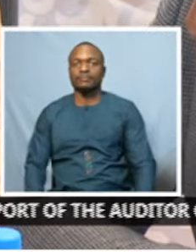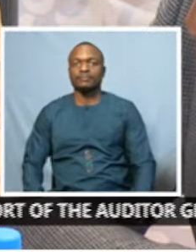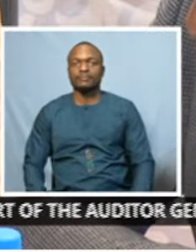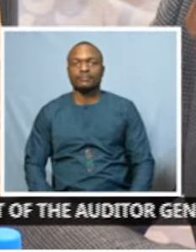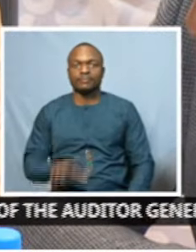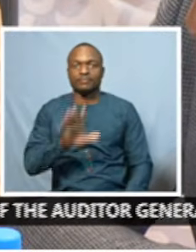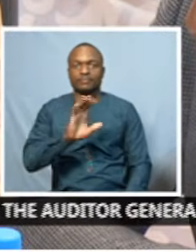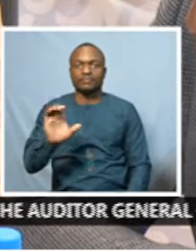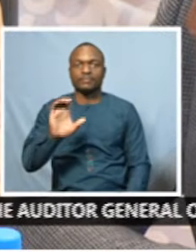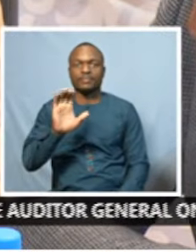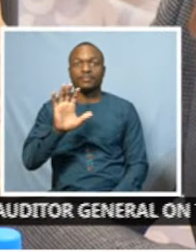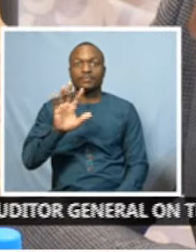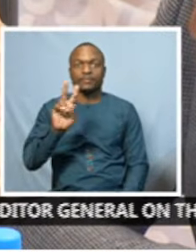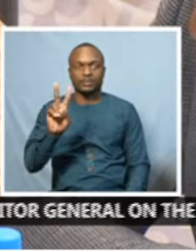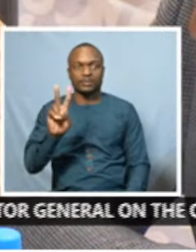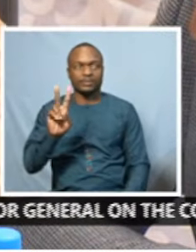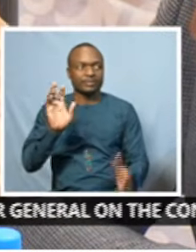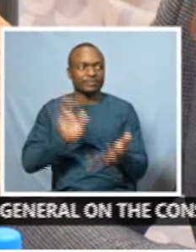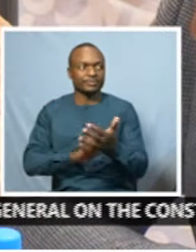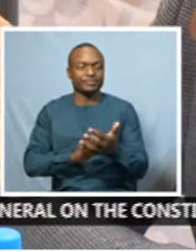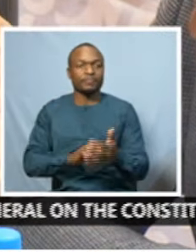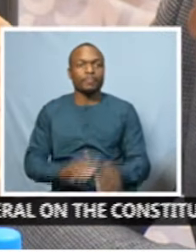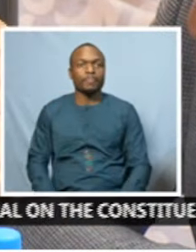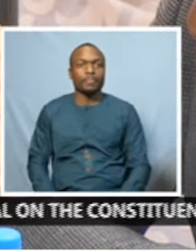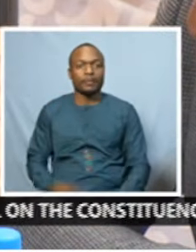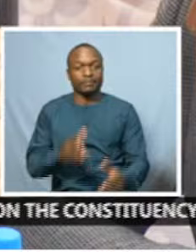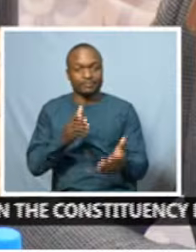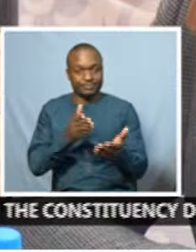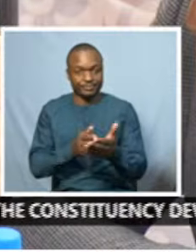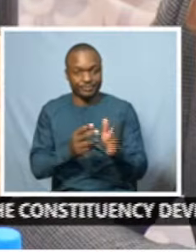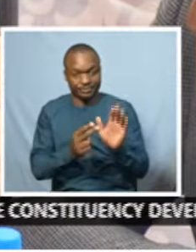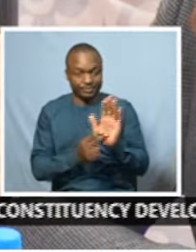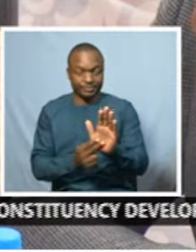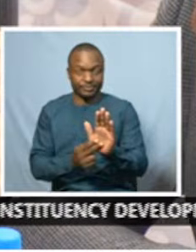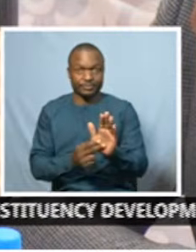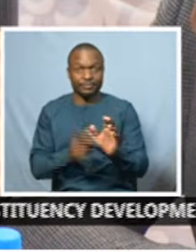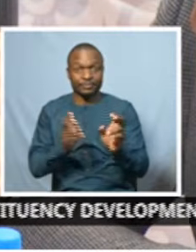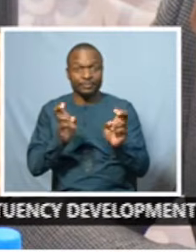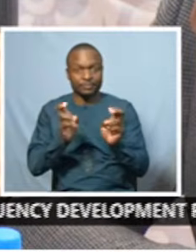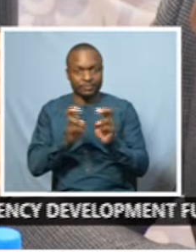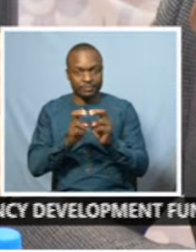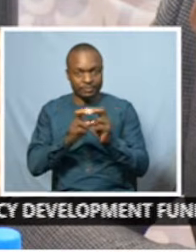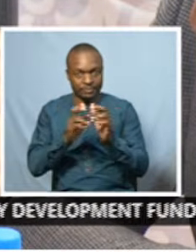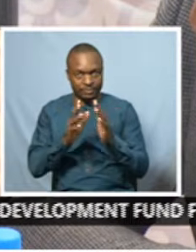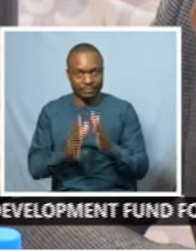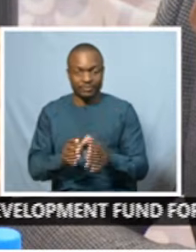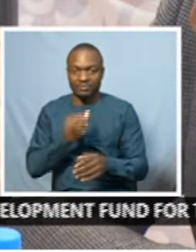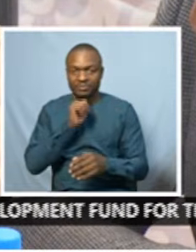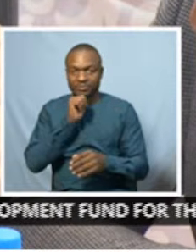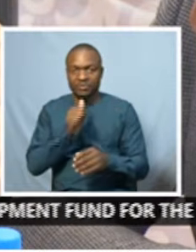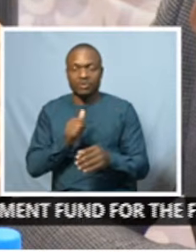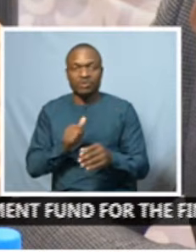of 552,000. This also indicates, Chair, that the contractor hasn't been fully paid in